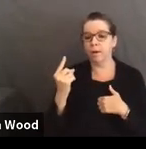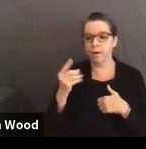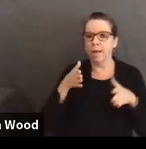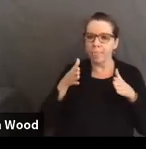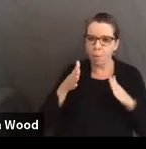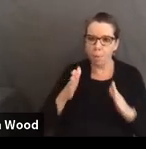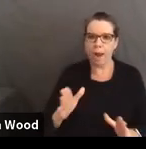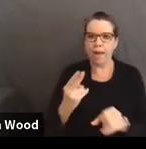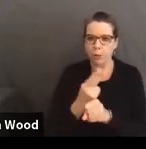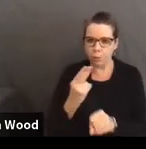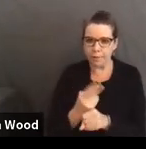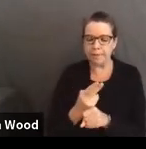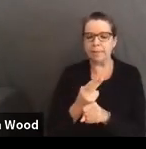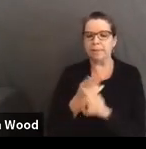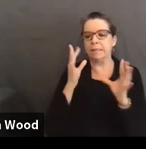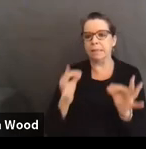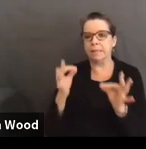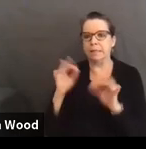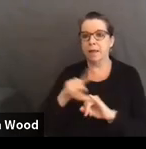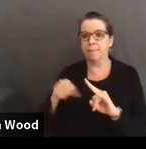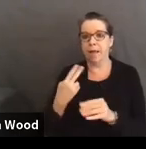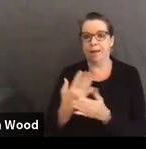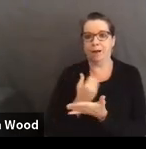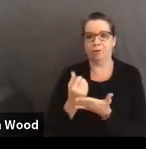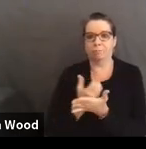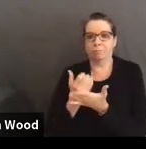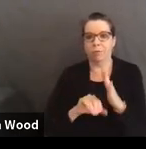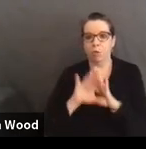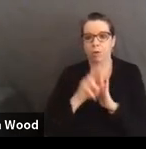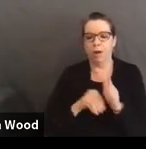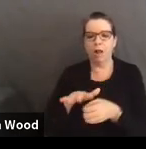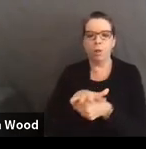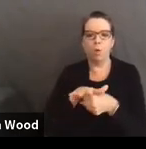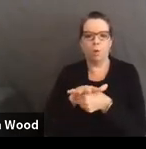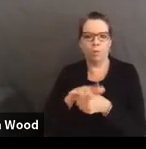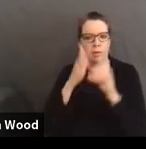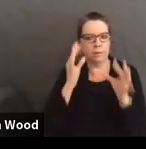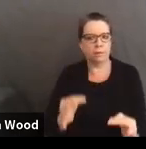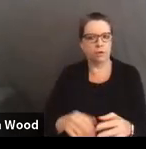to adopt and the decisions around adopting curriculum is a local decision.